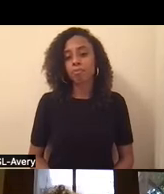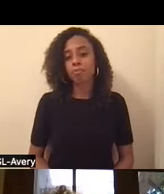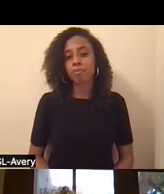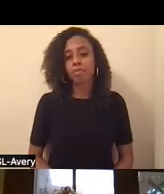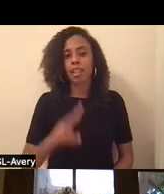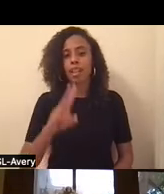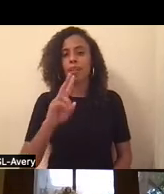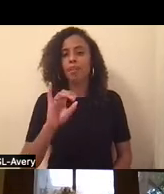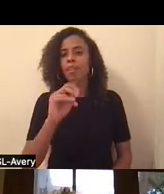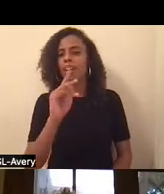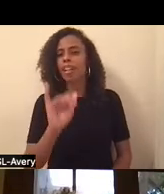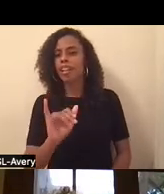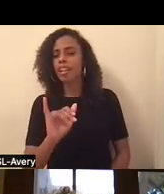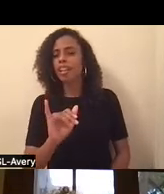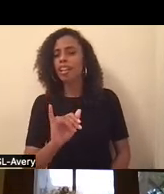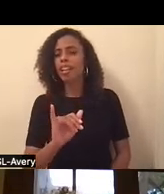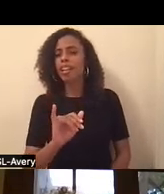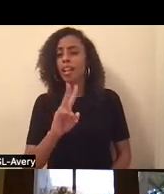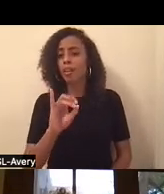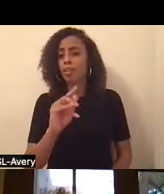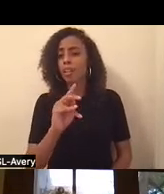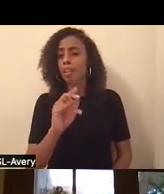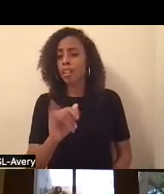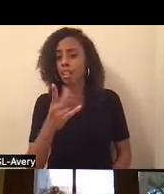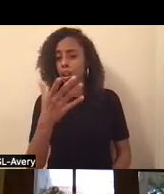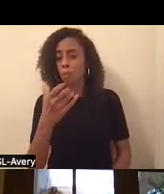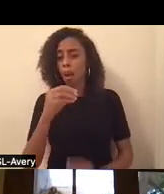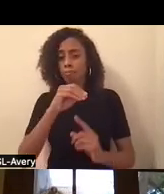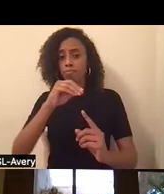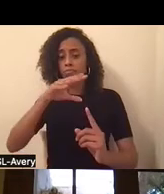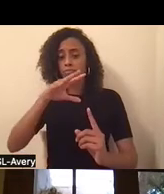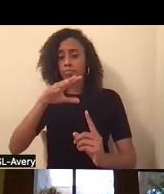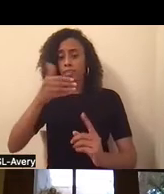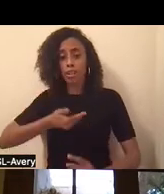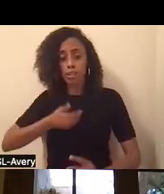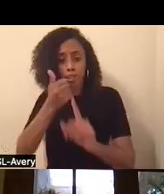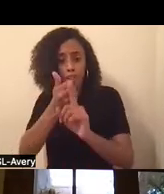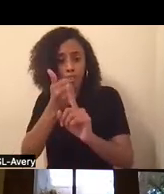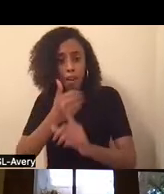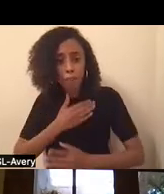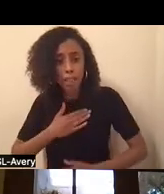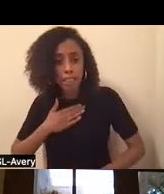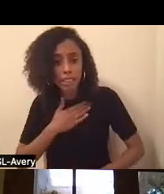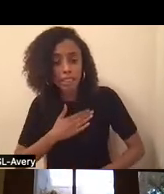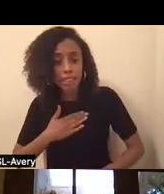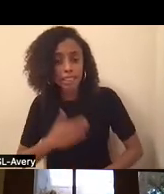Vicky. Vicky, you want to come on camera and just introduce yourself, please?